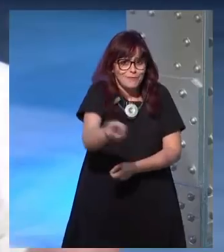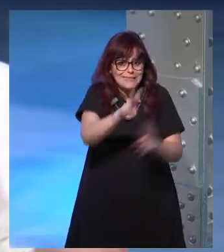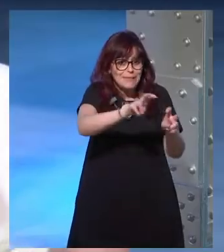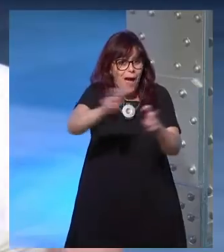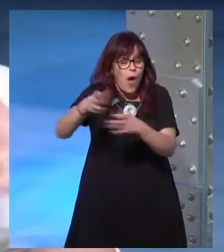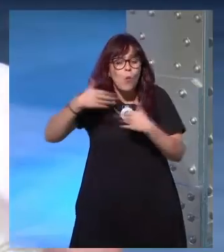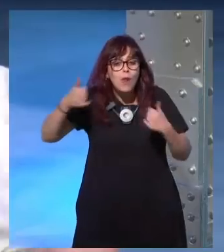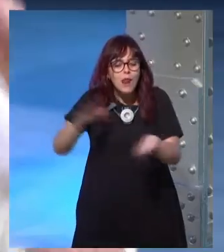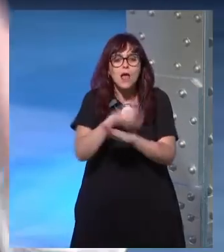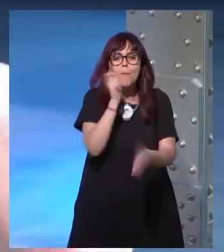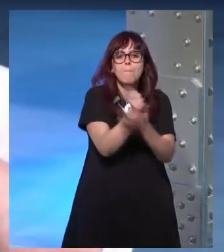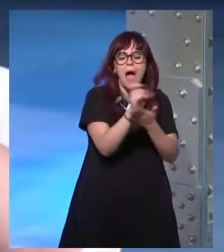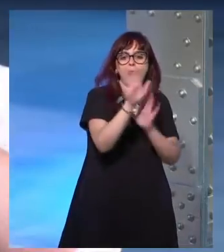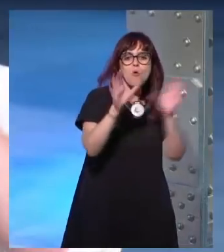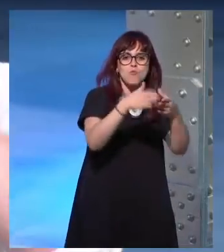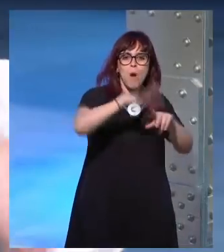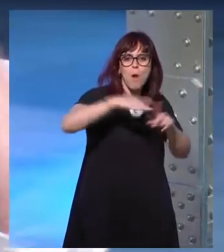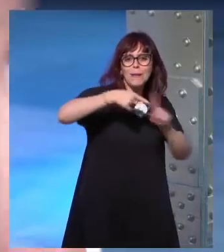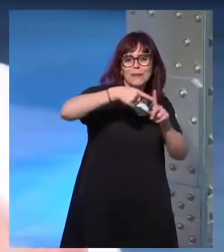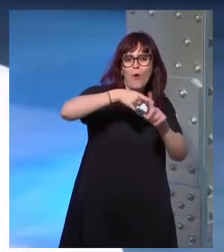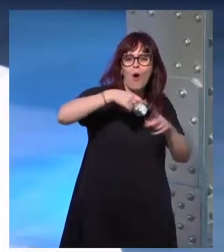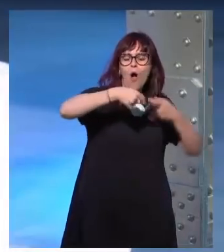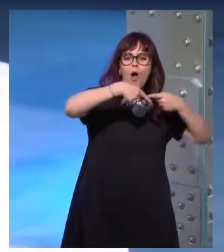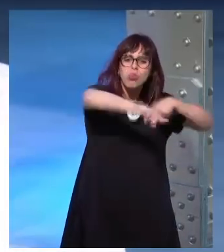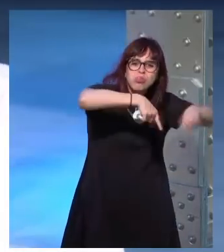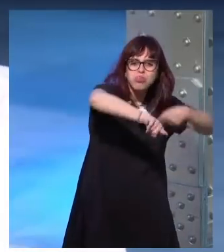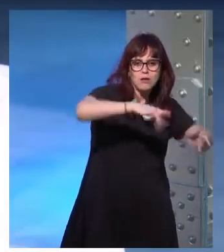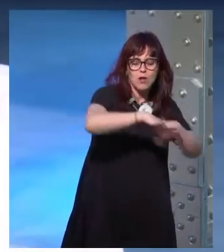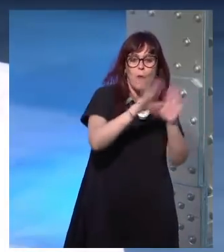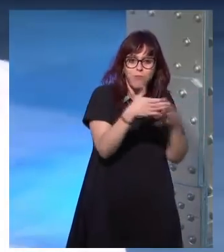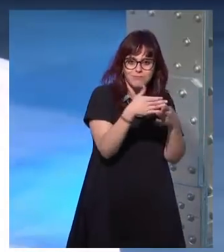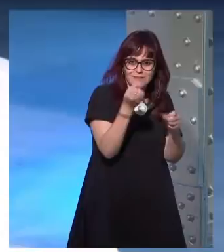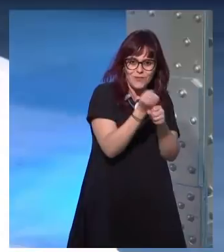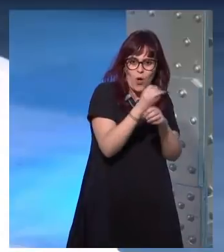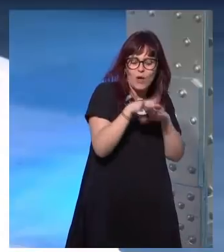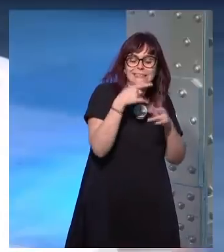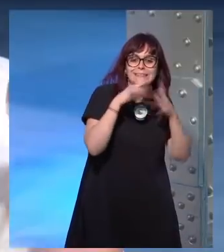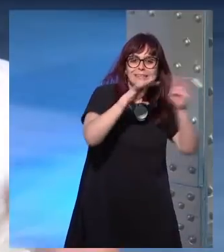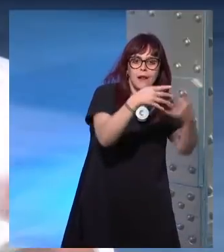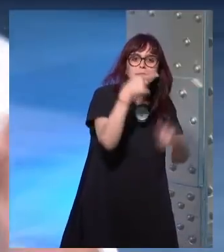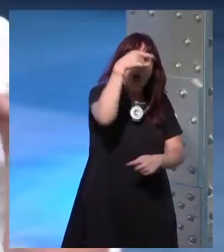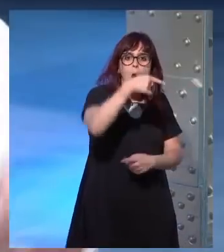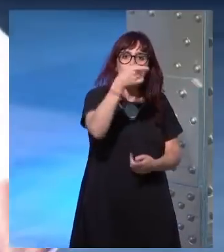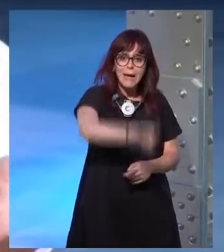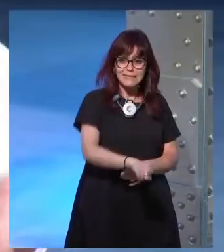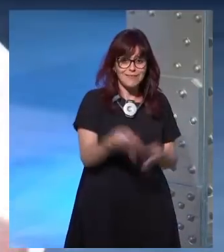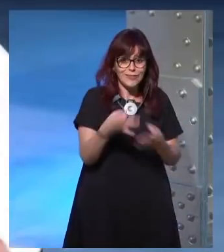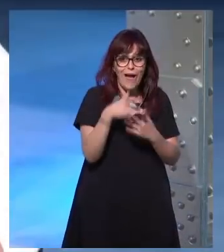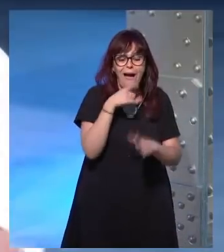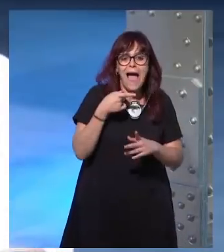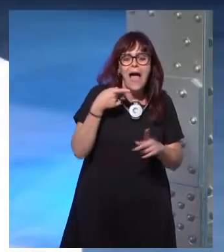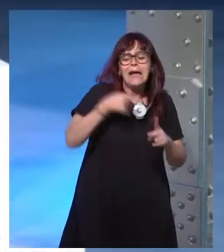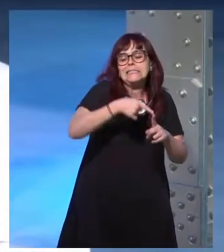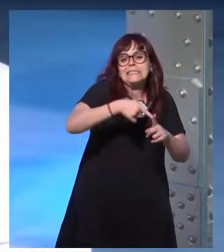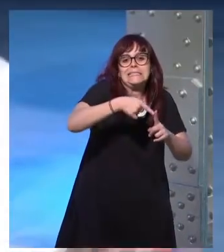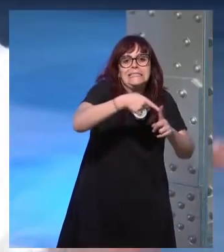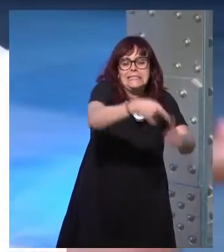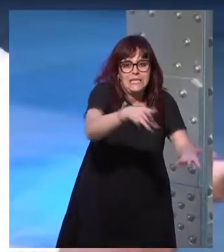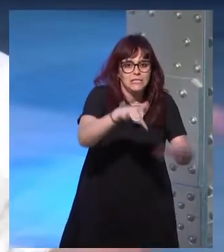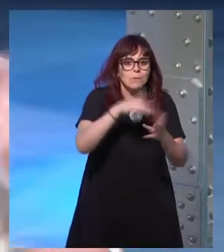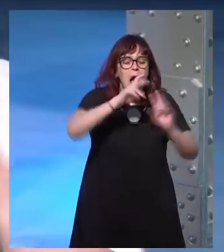doing guns. This month I'm doing, if you actually look at their feeds and you're like, these are paid, who's paying for these Star